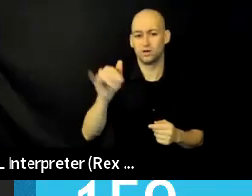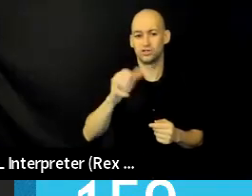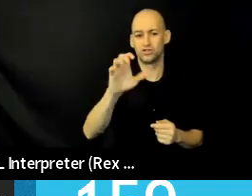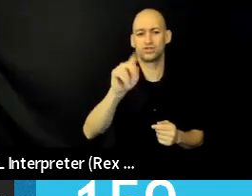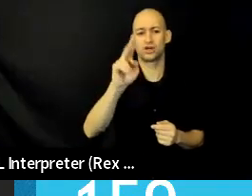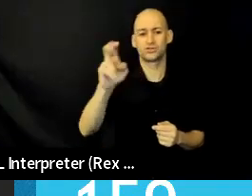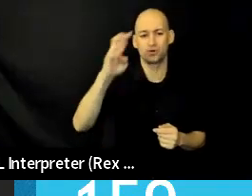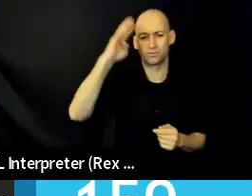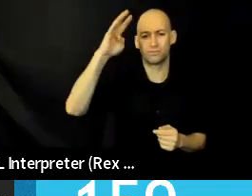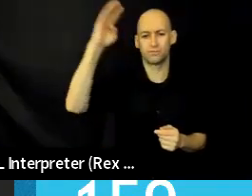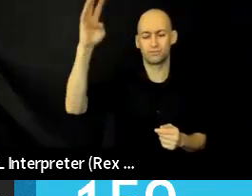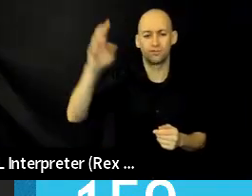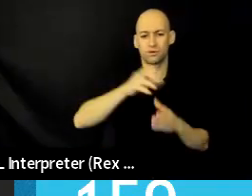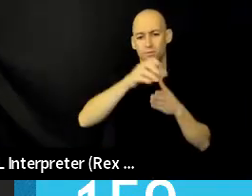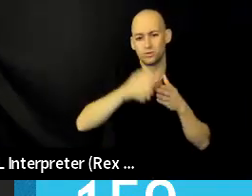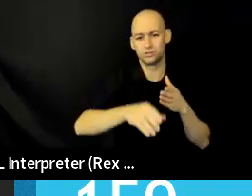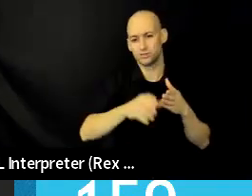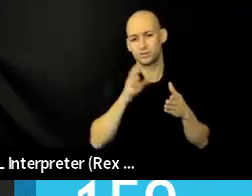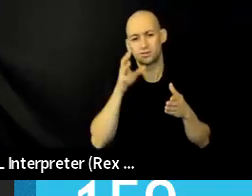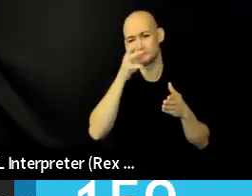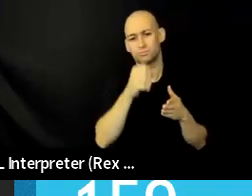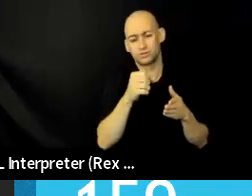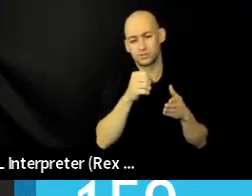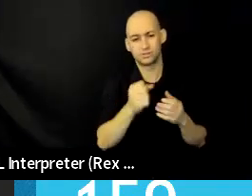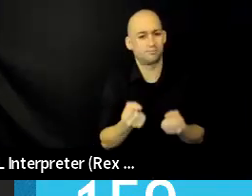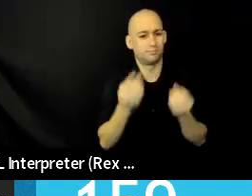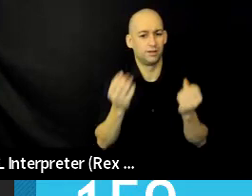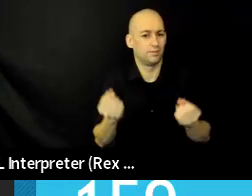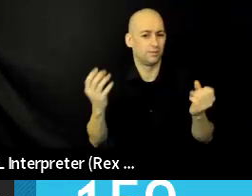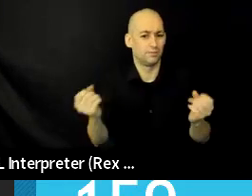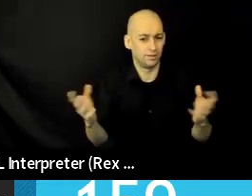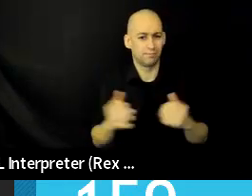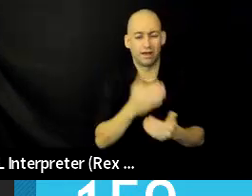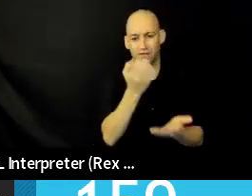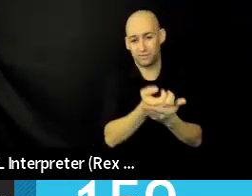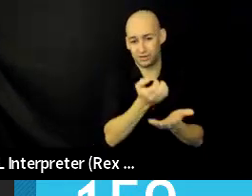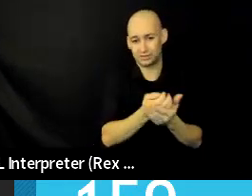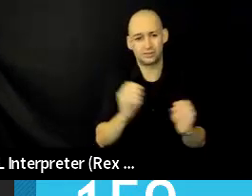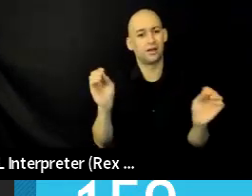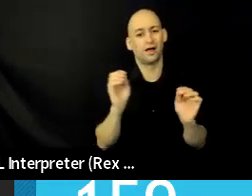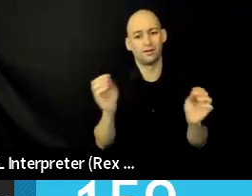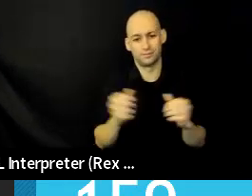conclusions, suppositions, assumptions, plenty. Evidence, none.